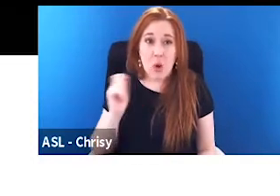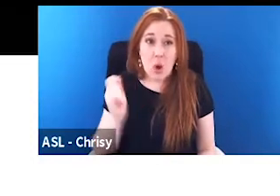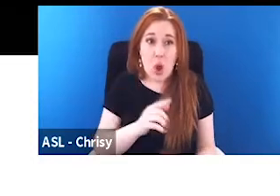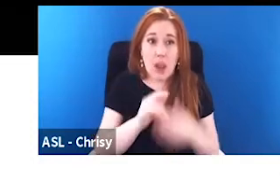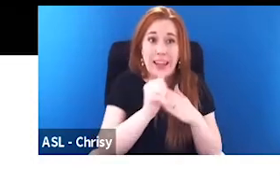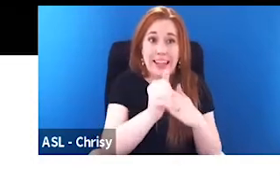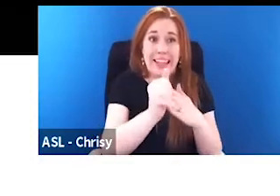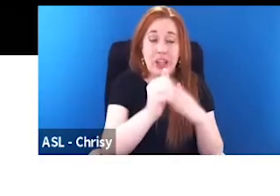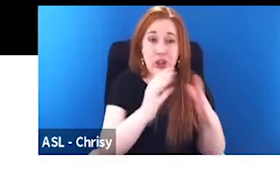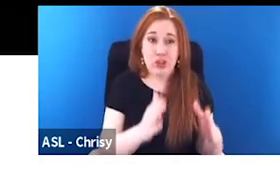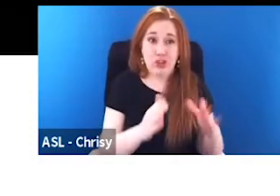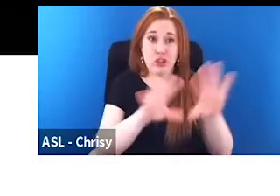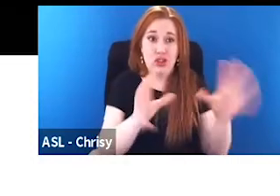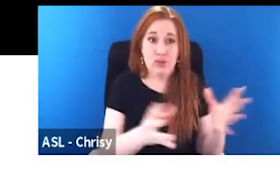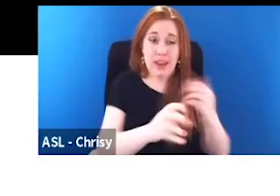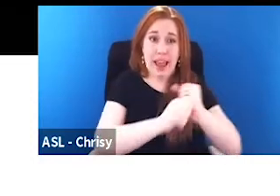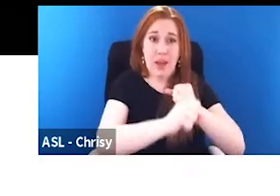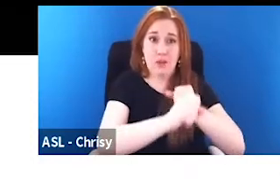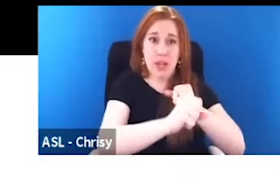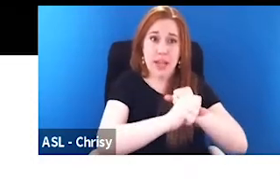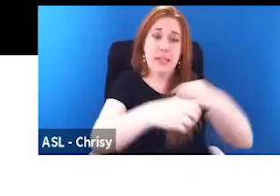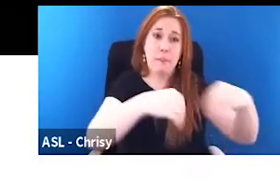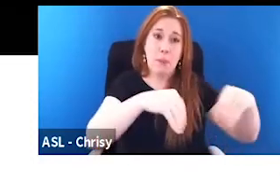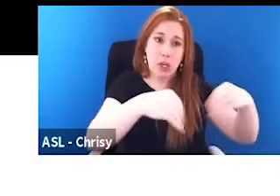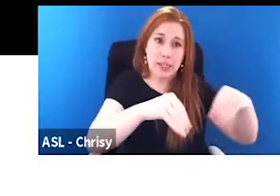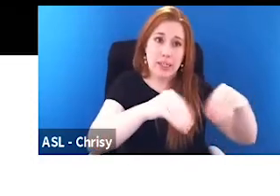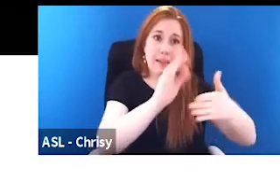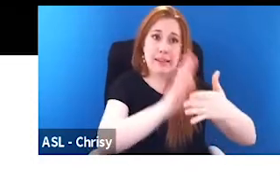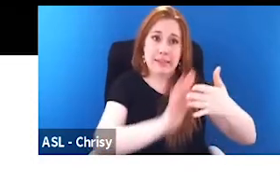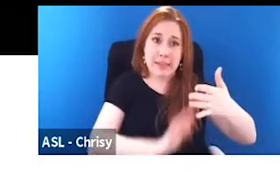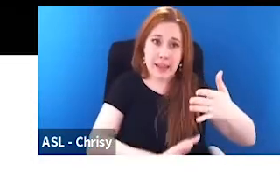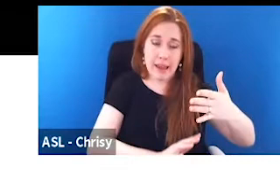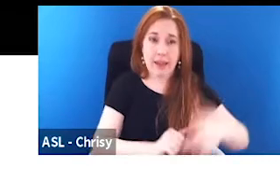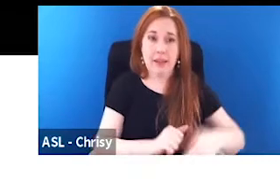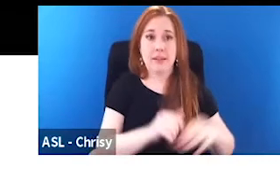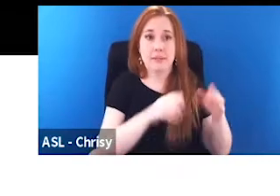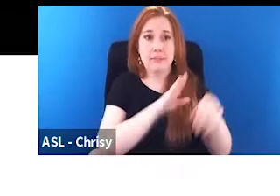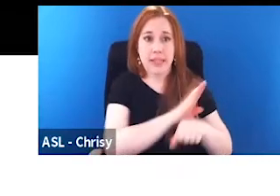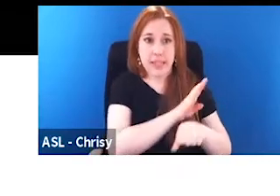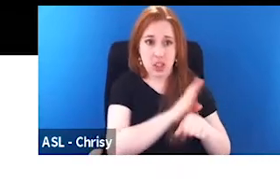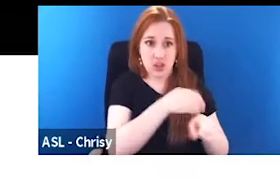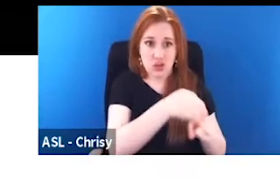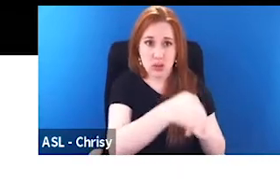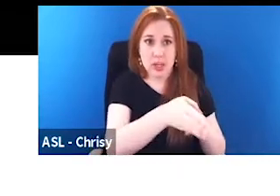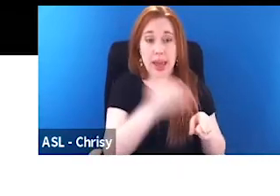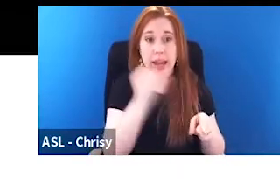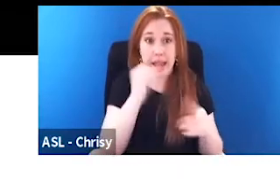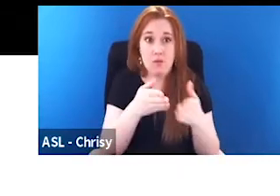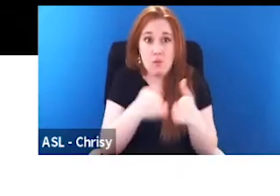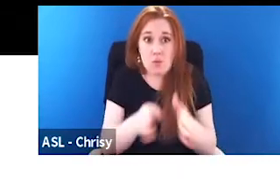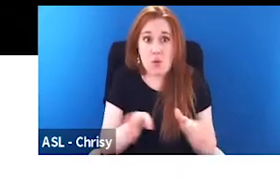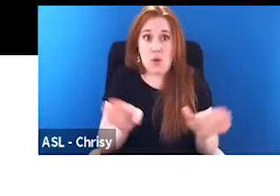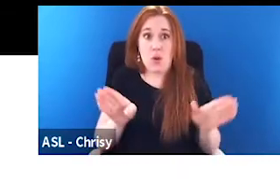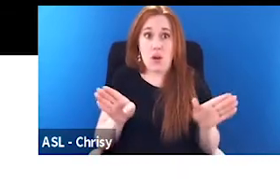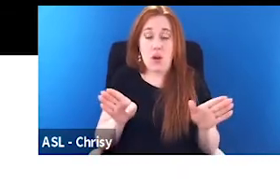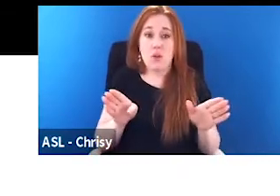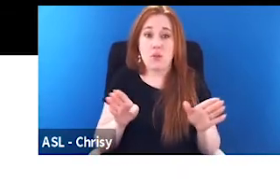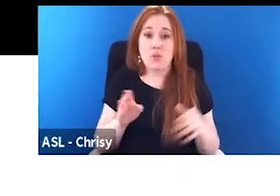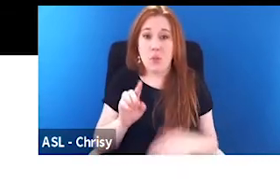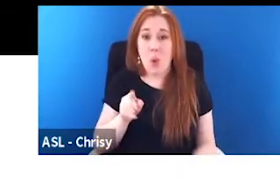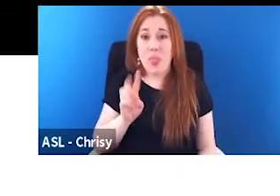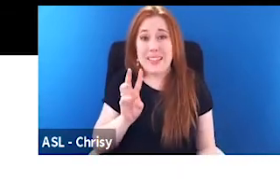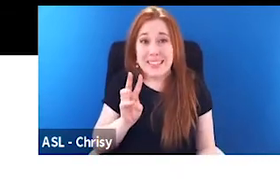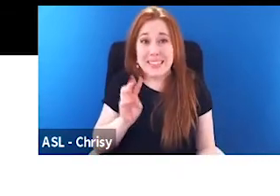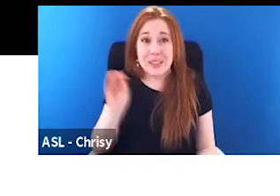the advertising, marketing, and design industry. And even if we brought it out bigger, make up just